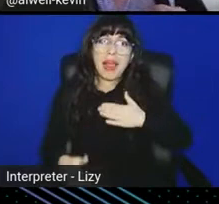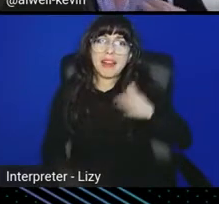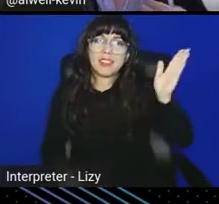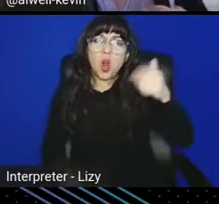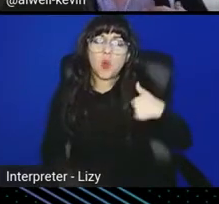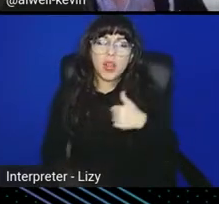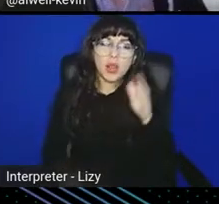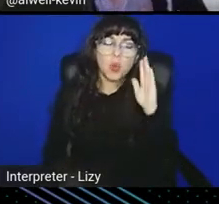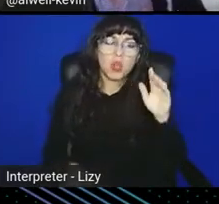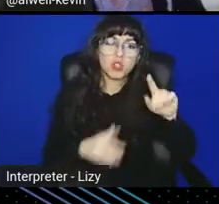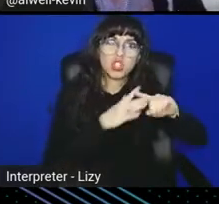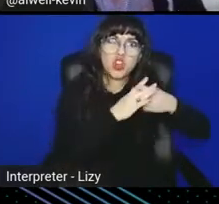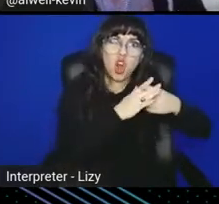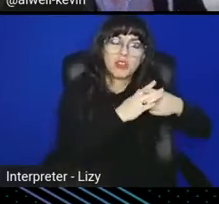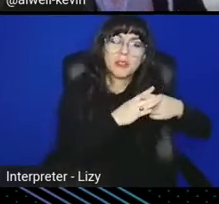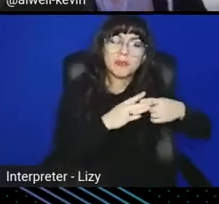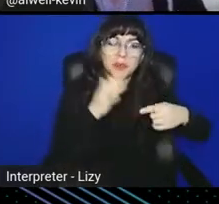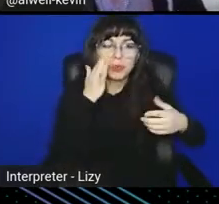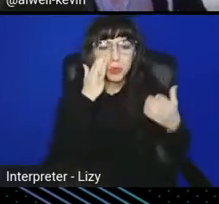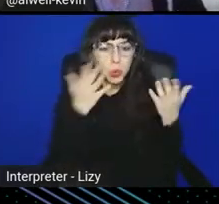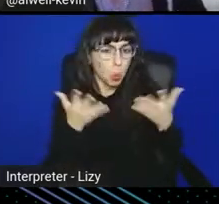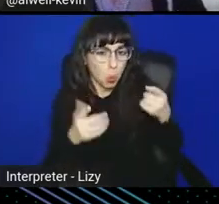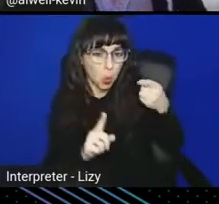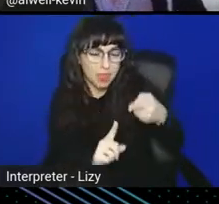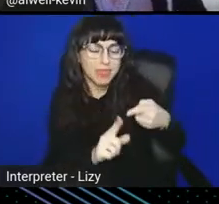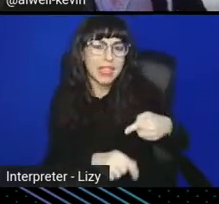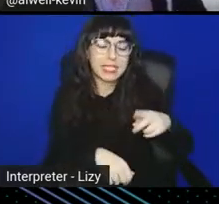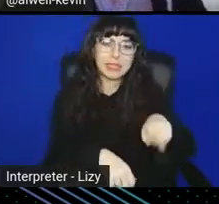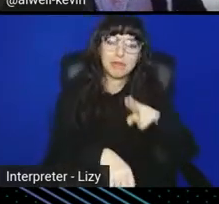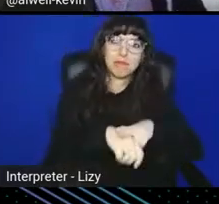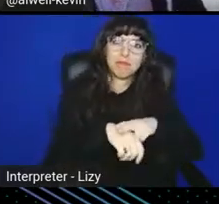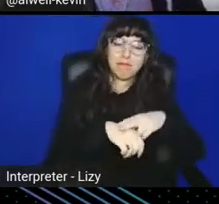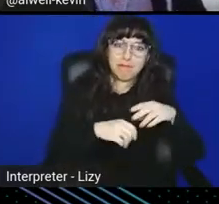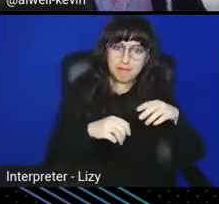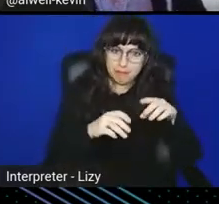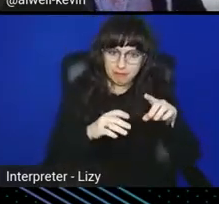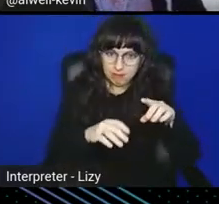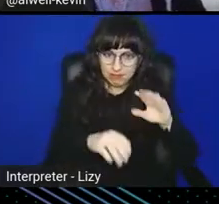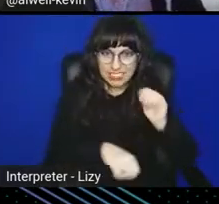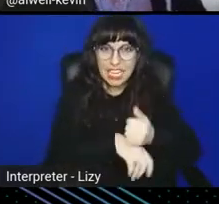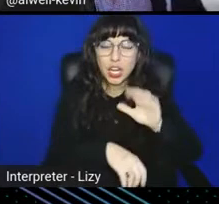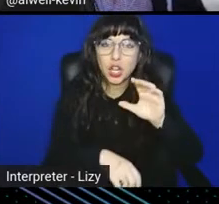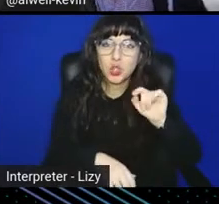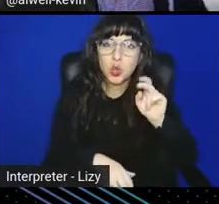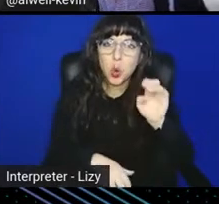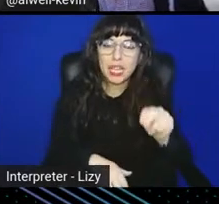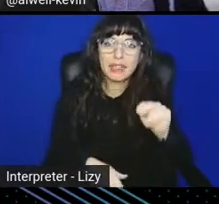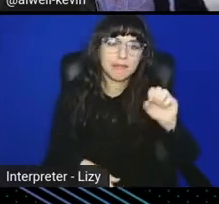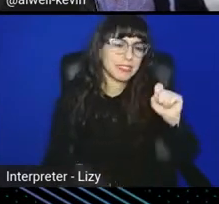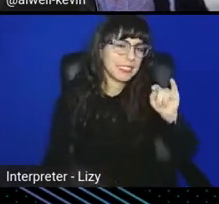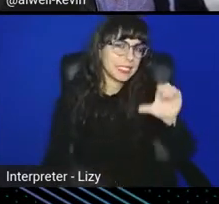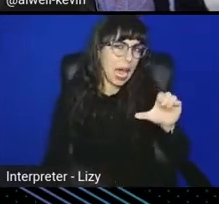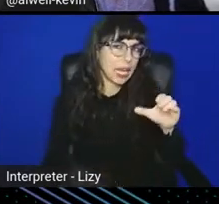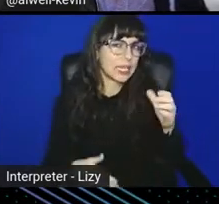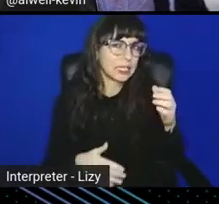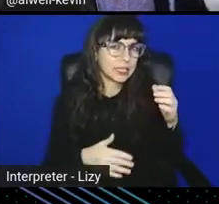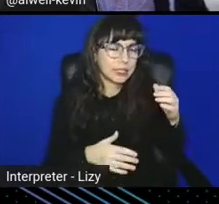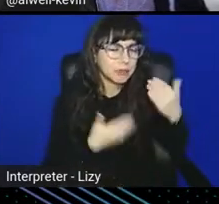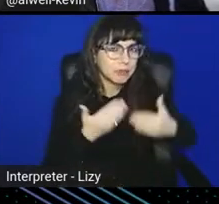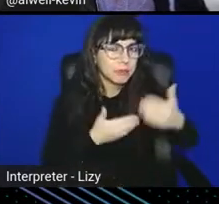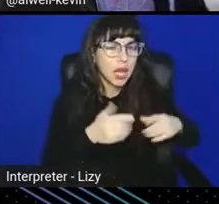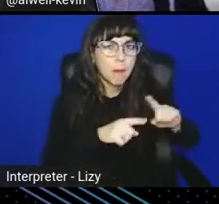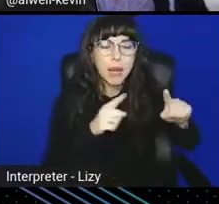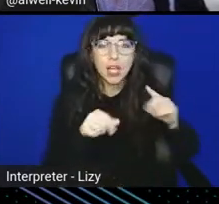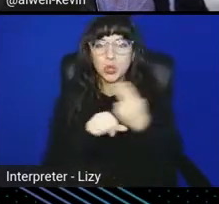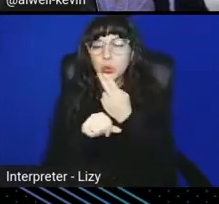evolving from, you know, what this kind of primitive injecting your token statically here to leveraging again,